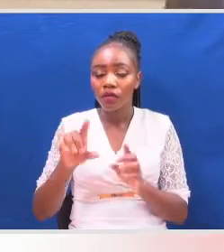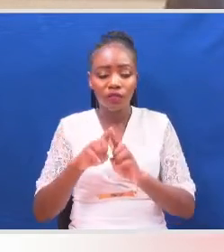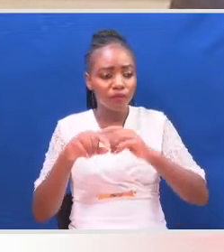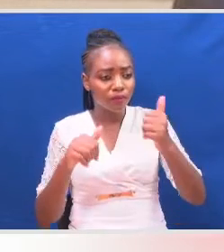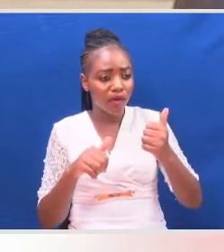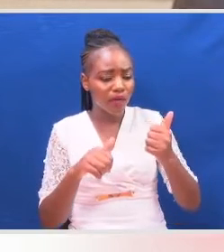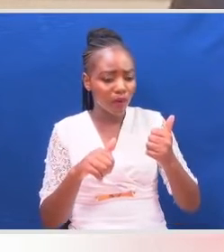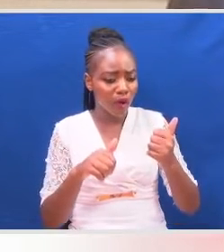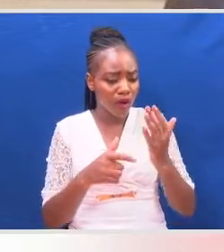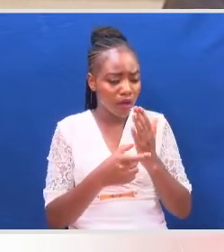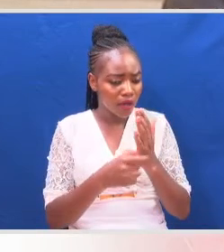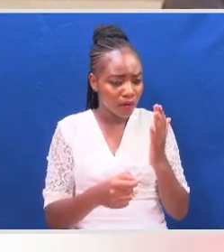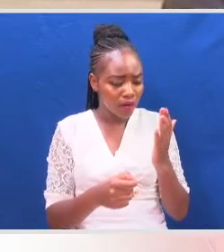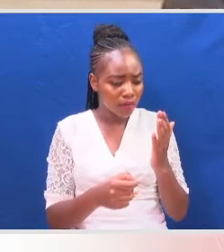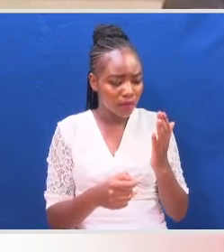name of